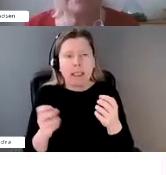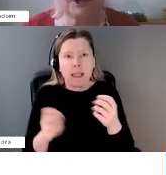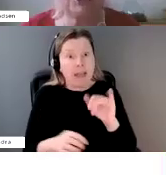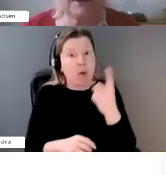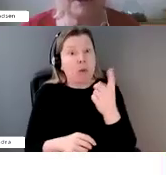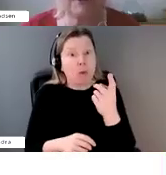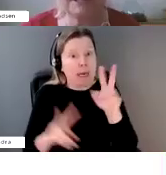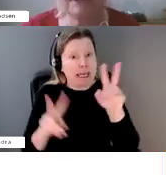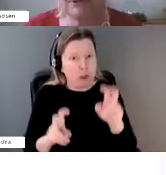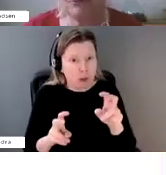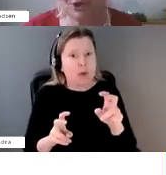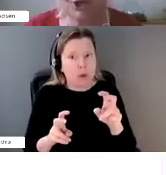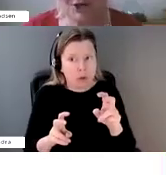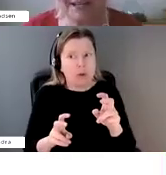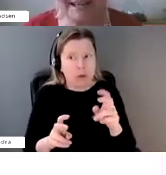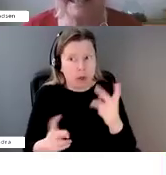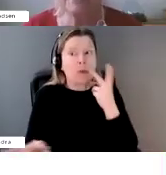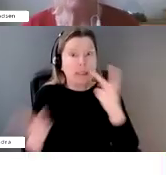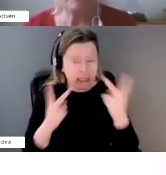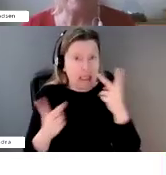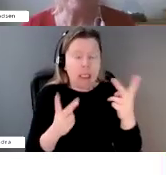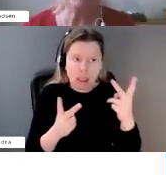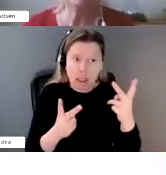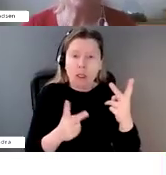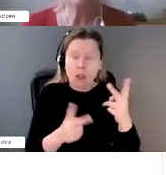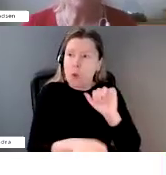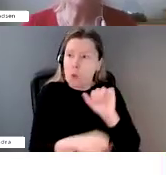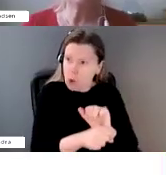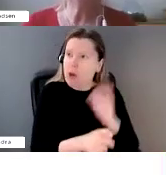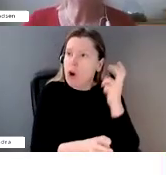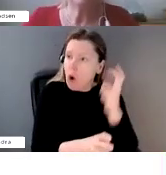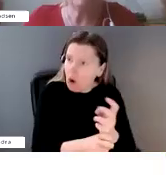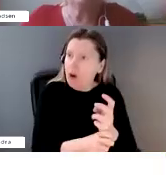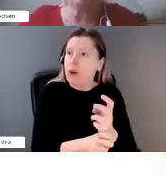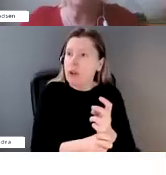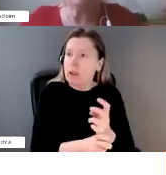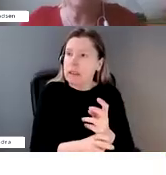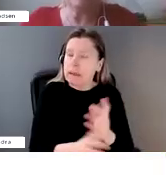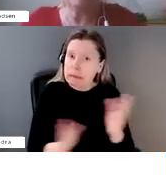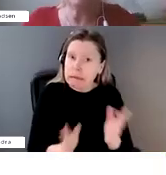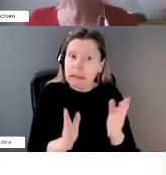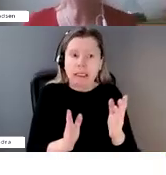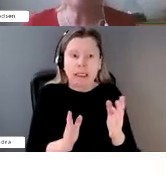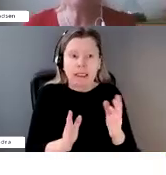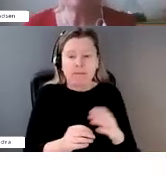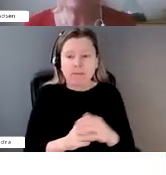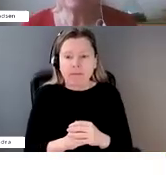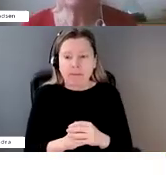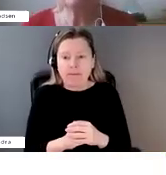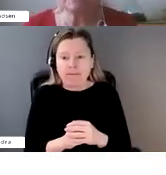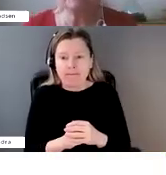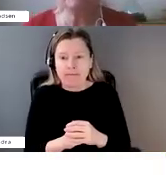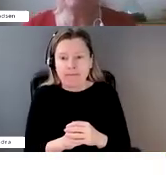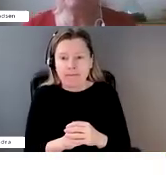one of the issues that we really, really worked hard at. We had the lobby ladies.